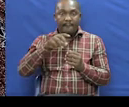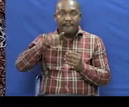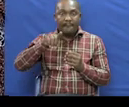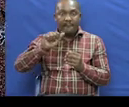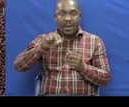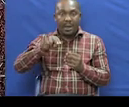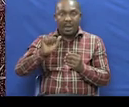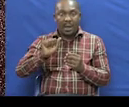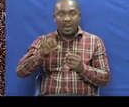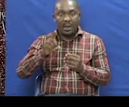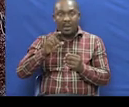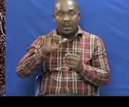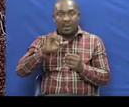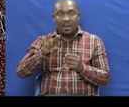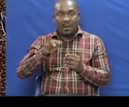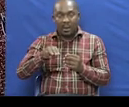argon